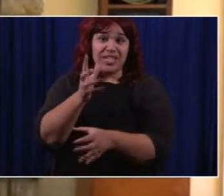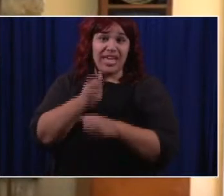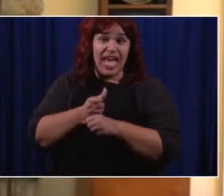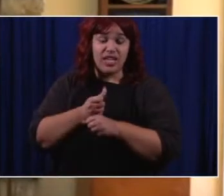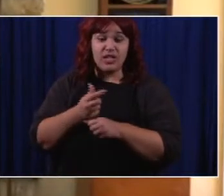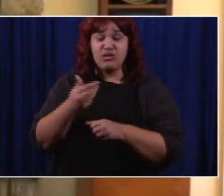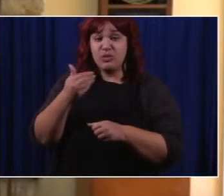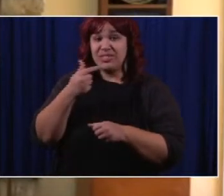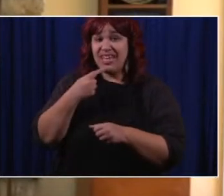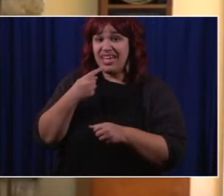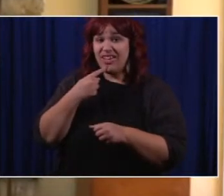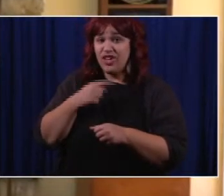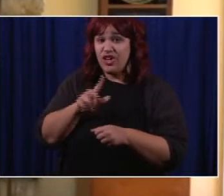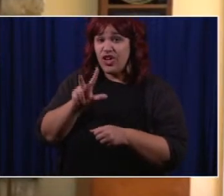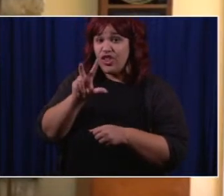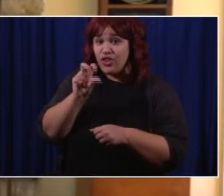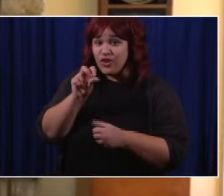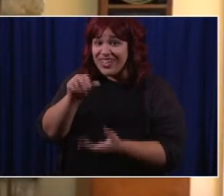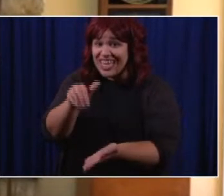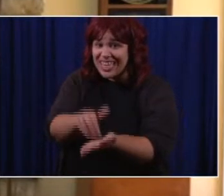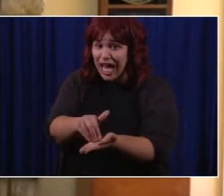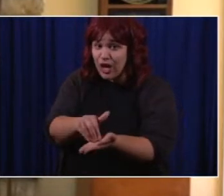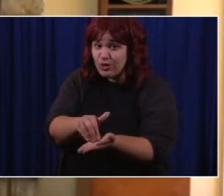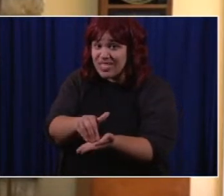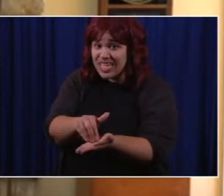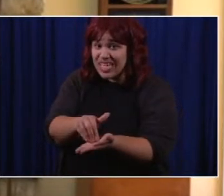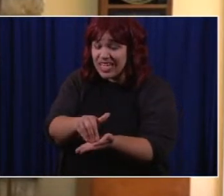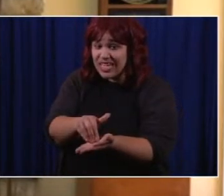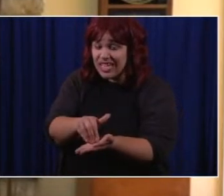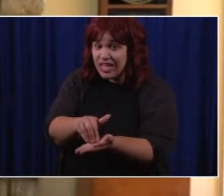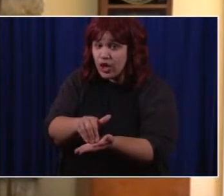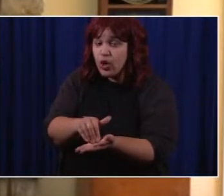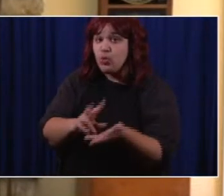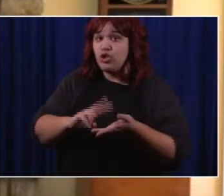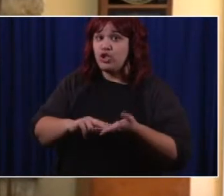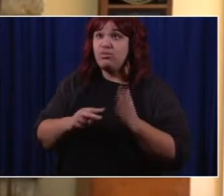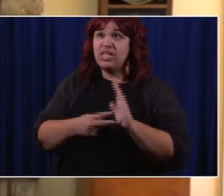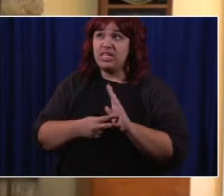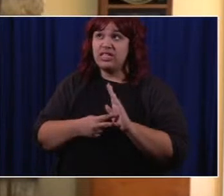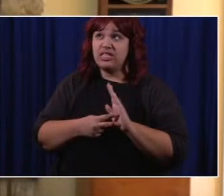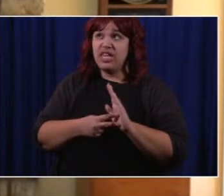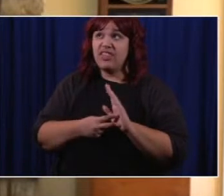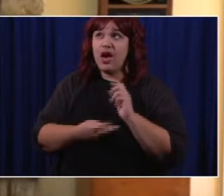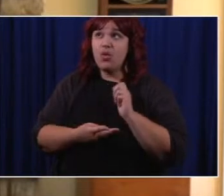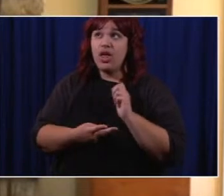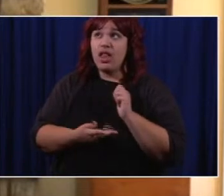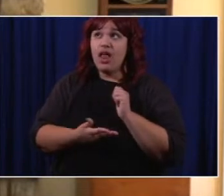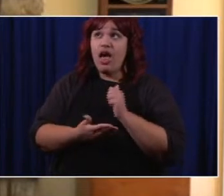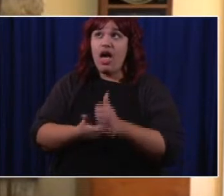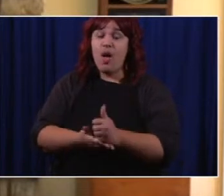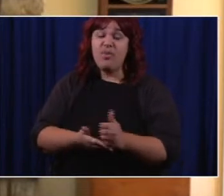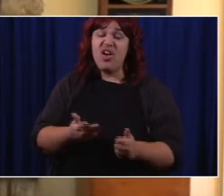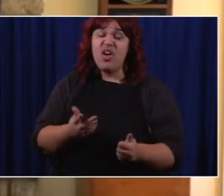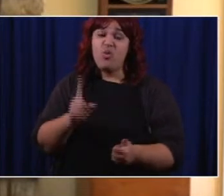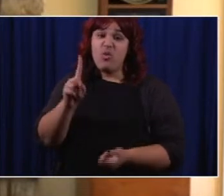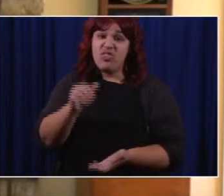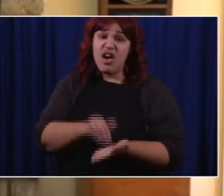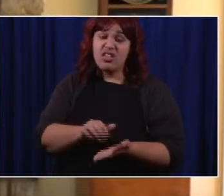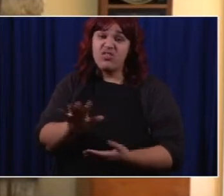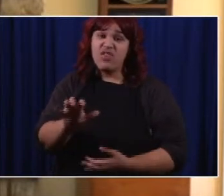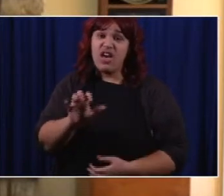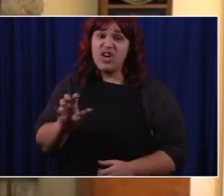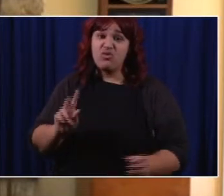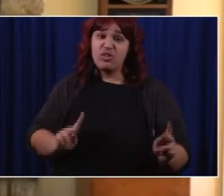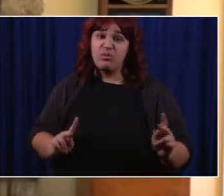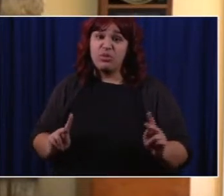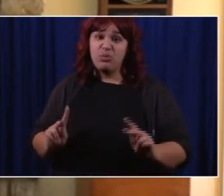Pfizer, that's a double dose, so that really knocks it down to 15,000 people will be the first to get the doses